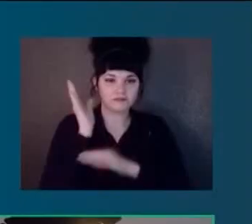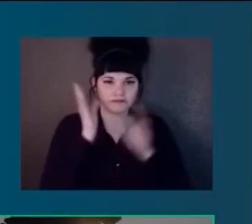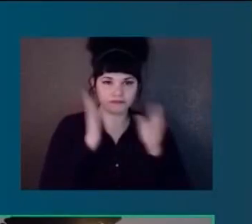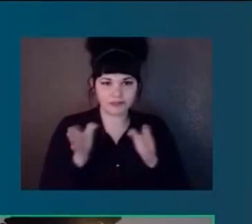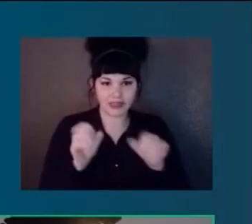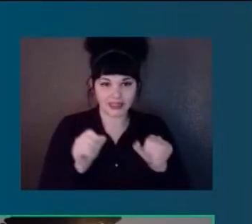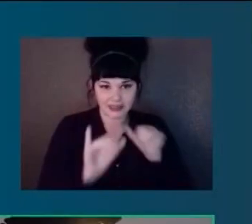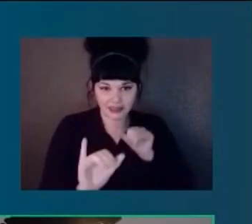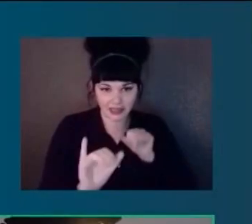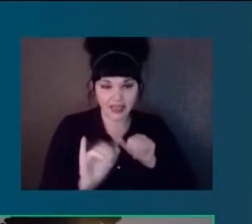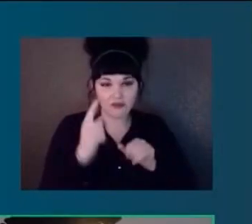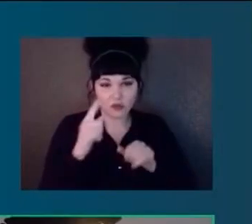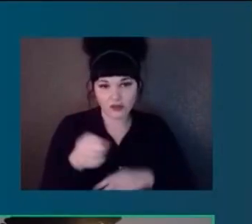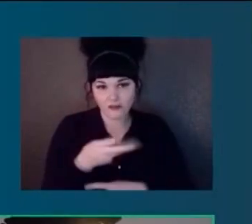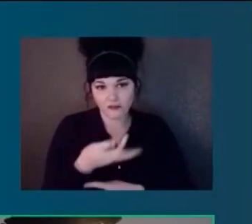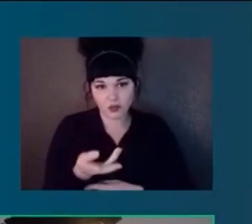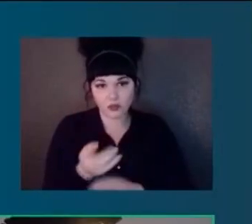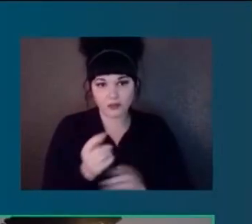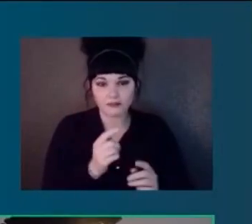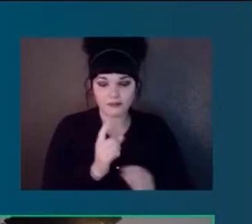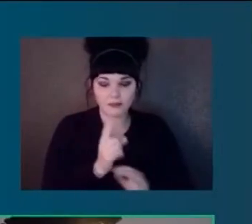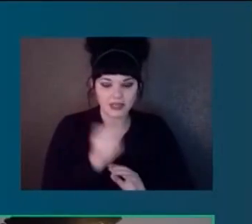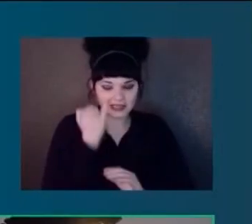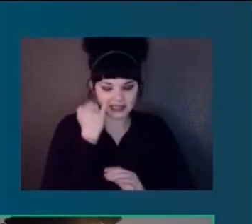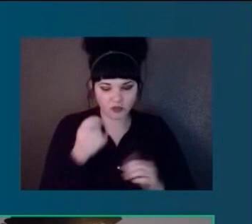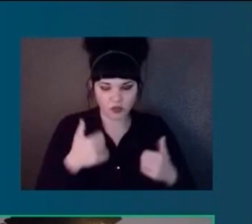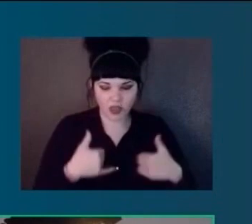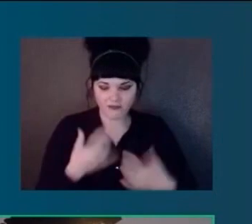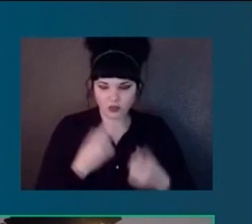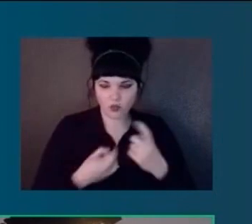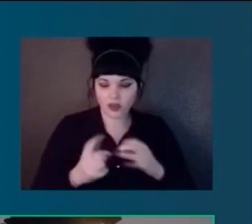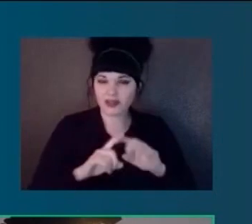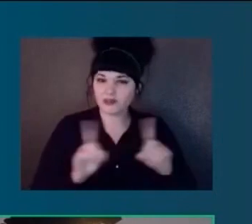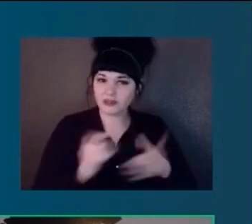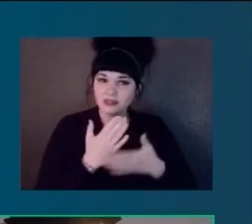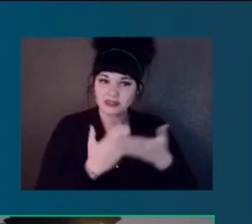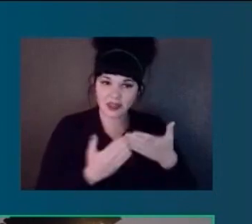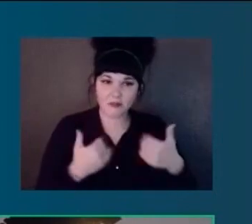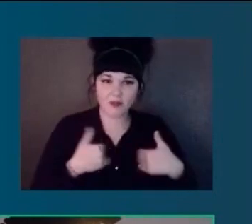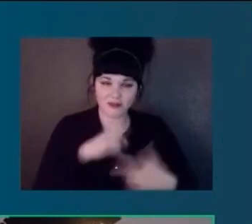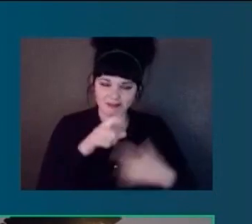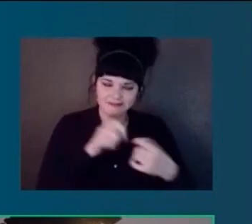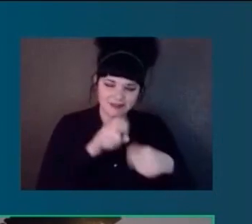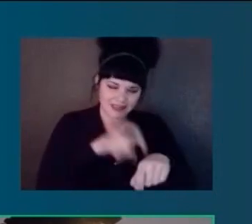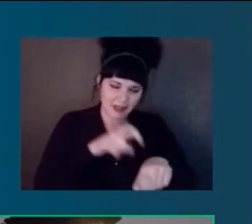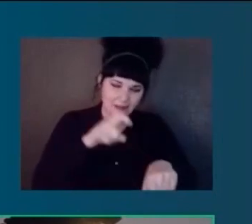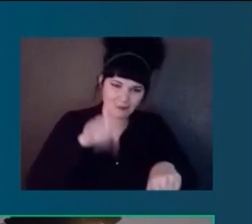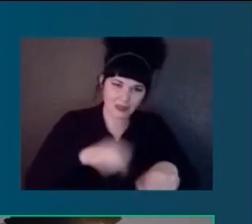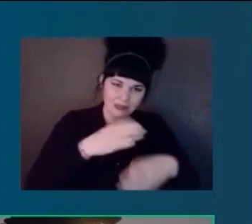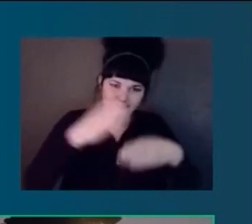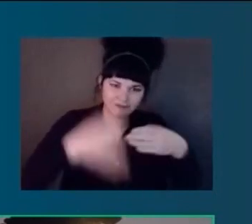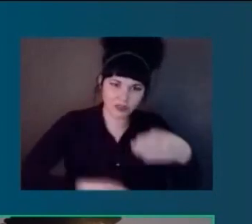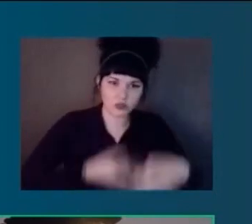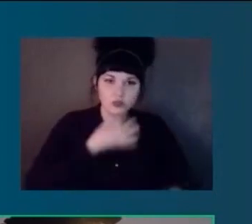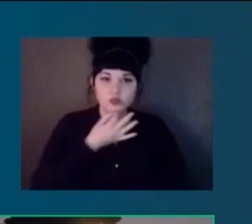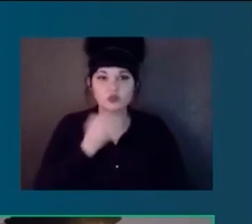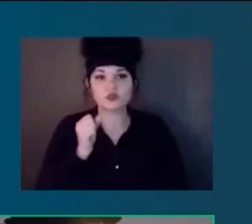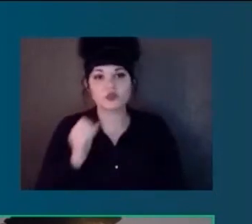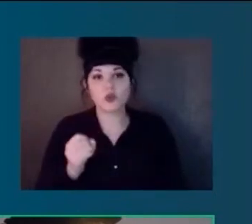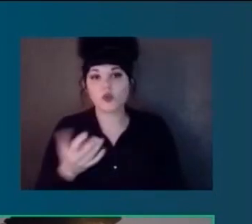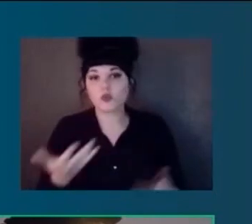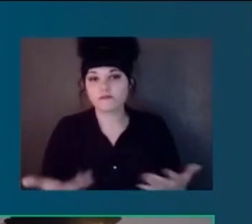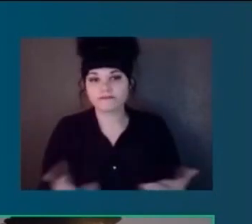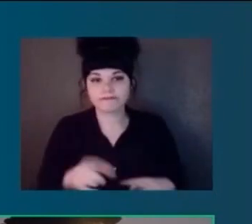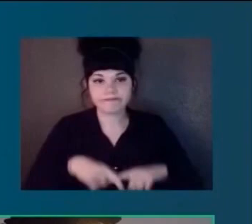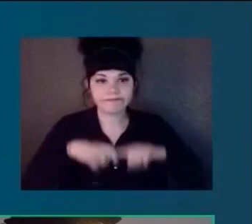Michigan. Adding to that number are student ambassadors like Evan Carlson, a senior at Alpena High School, who is volunteering with the